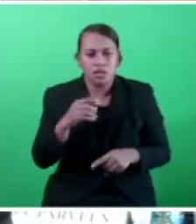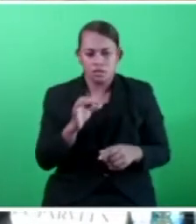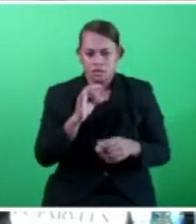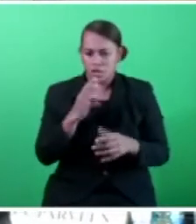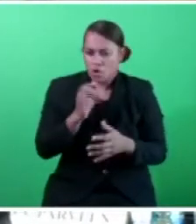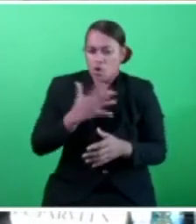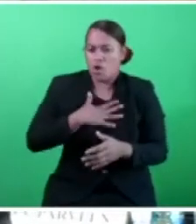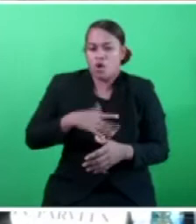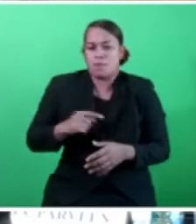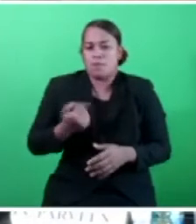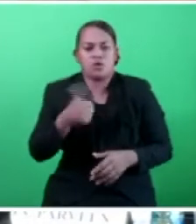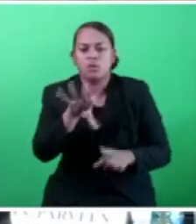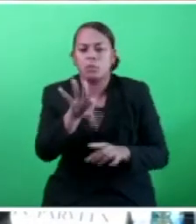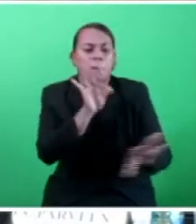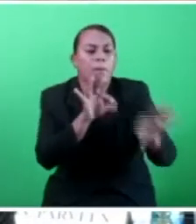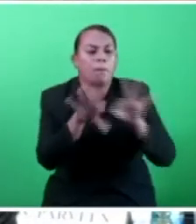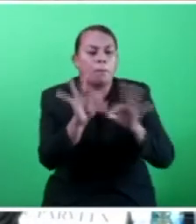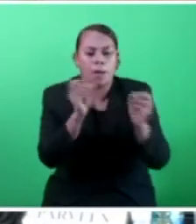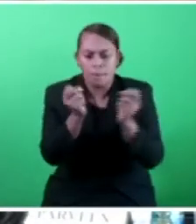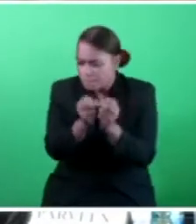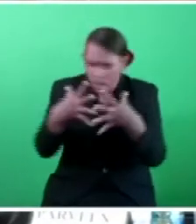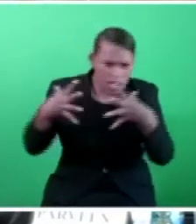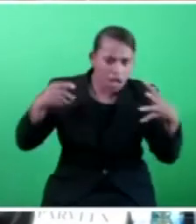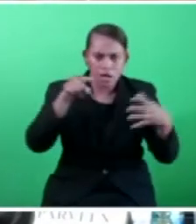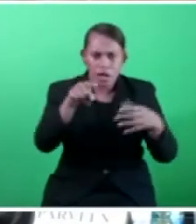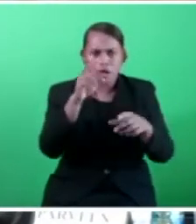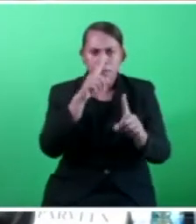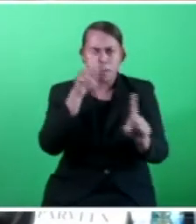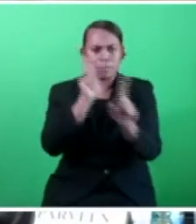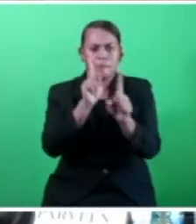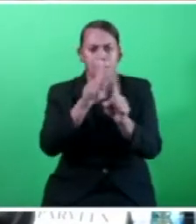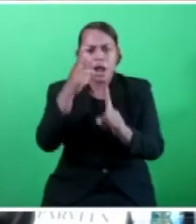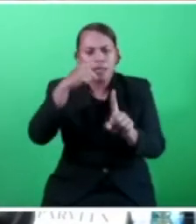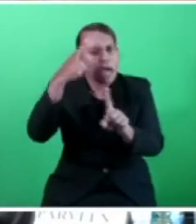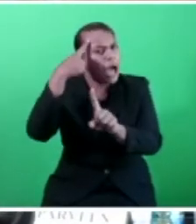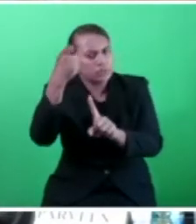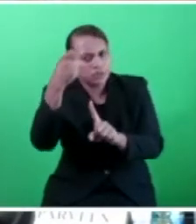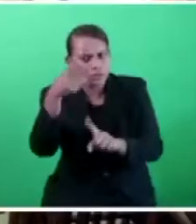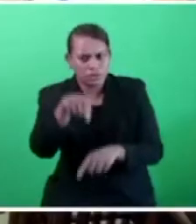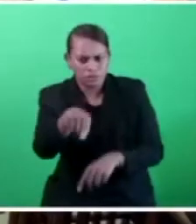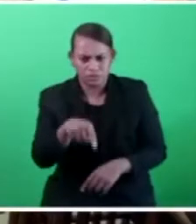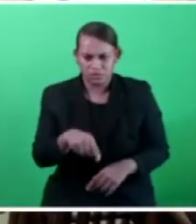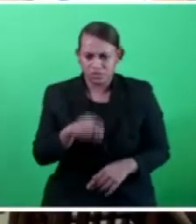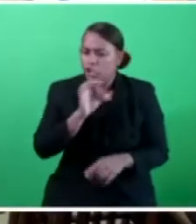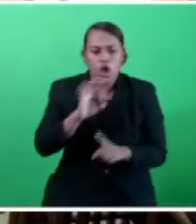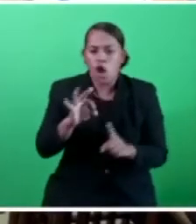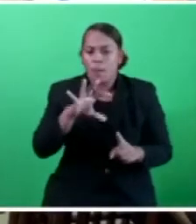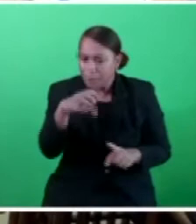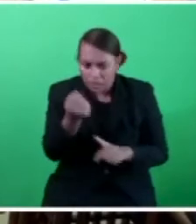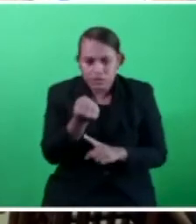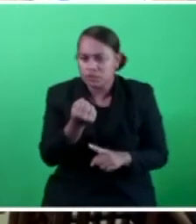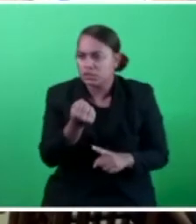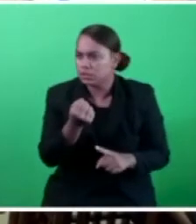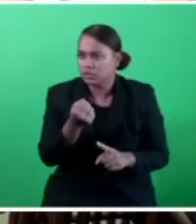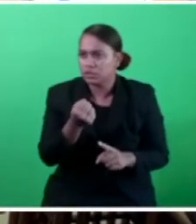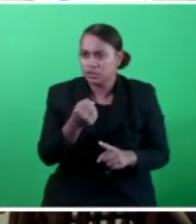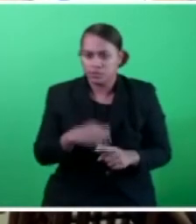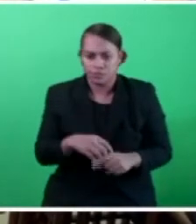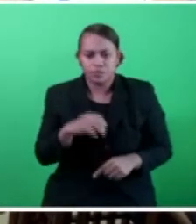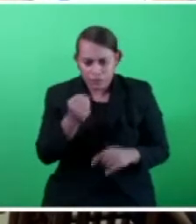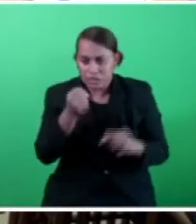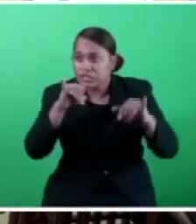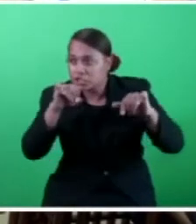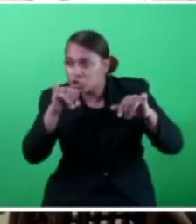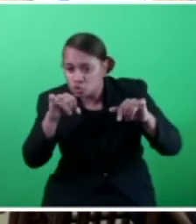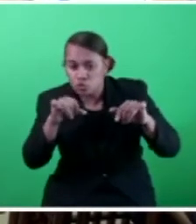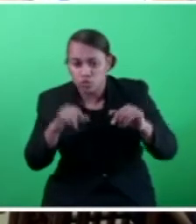be condemned by every Fijian who shares the belief that our people's health must always rise above politics. How does